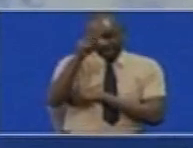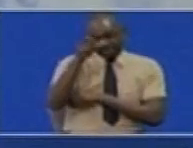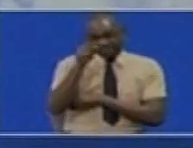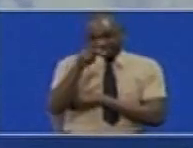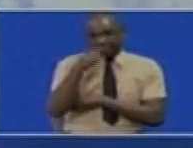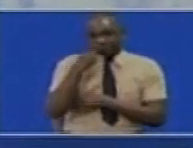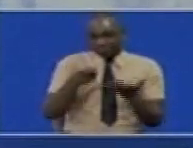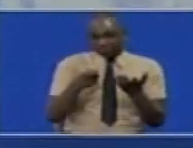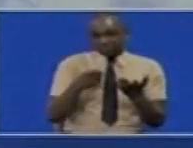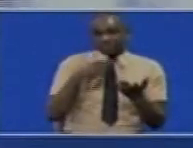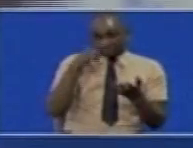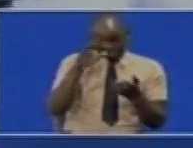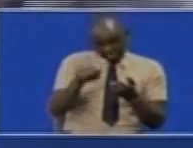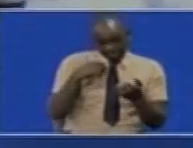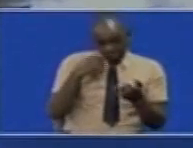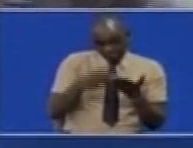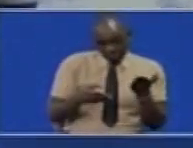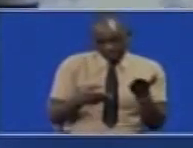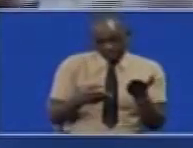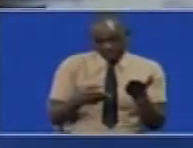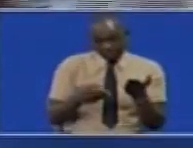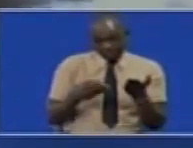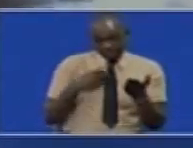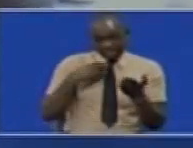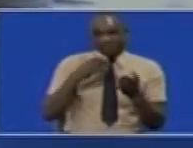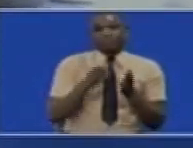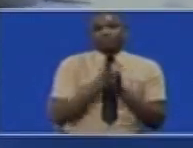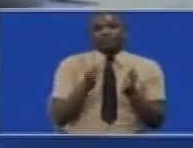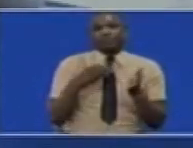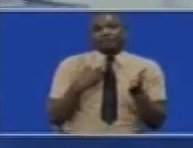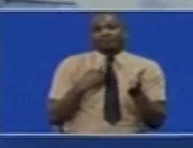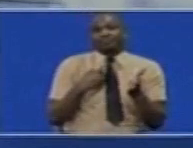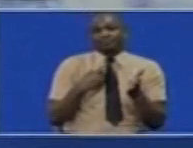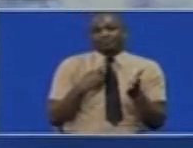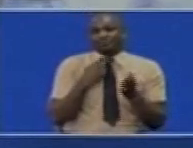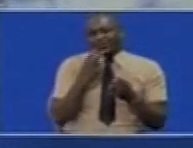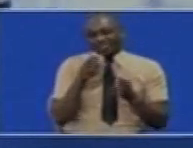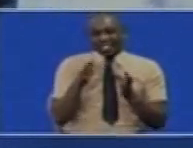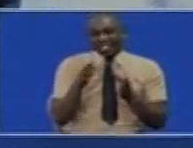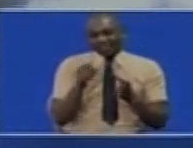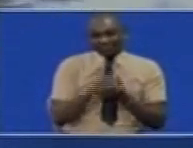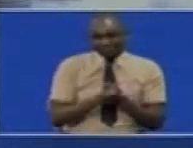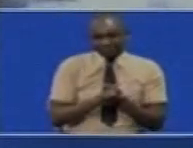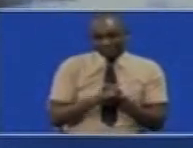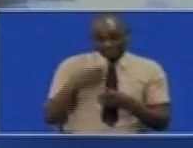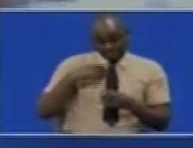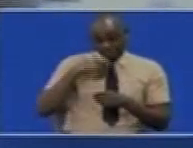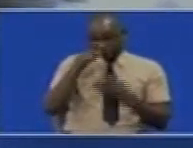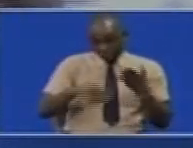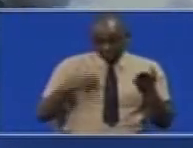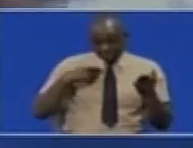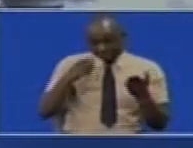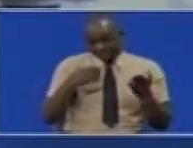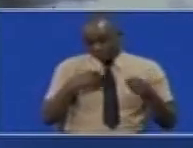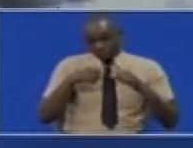basically the behavior of the public sector, because our public sector is very big in Kenya, though the private sector is much bigger, will actually tell you whether you're